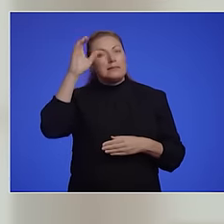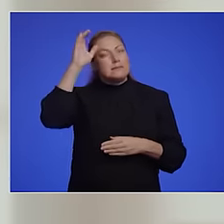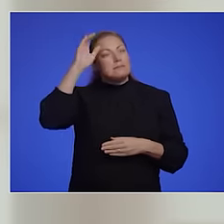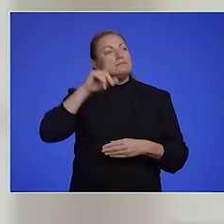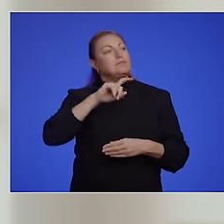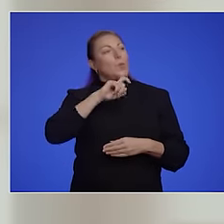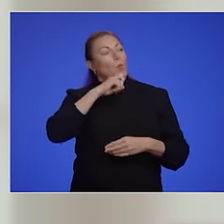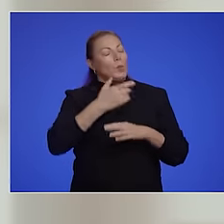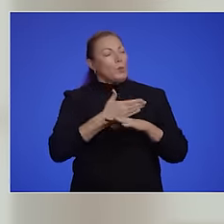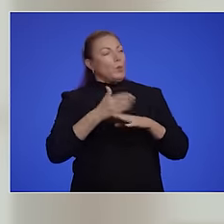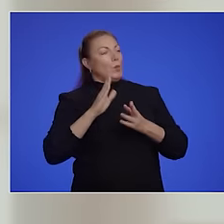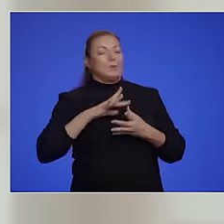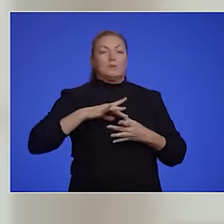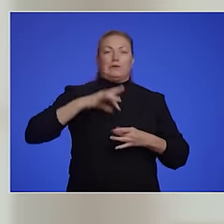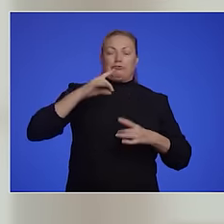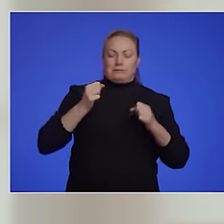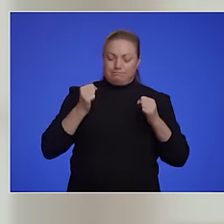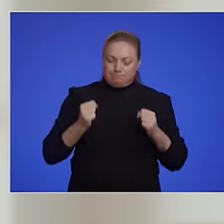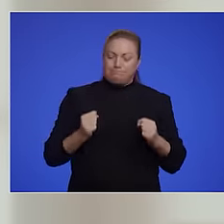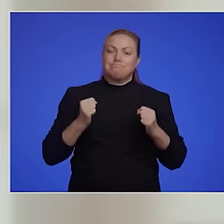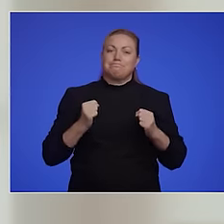renewed with a steadfast spirit.